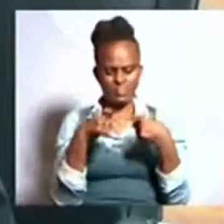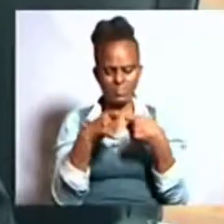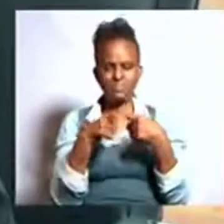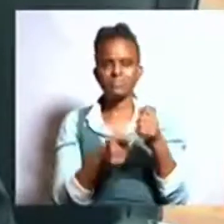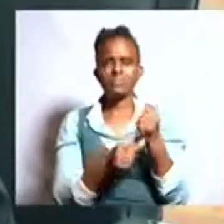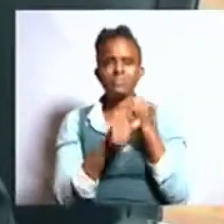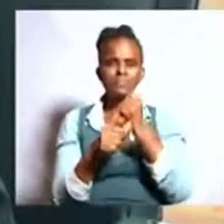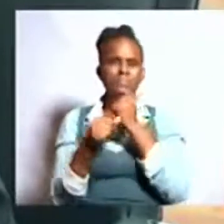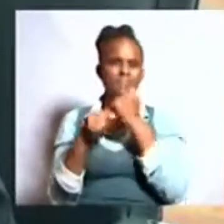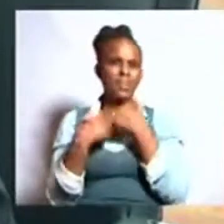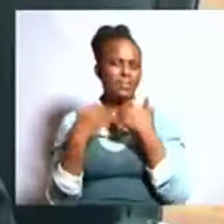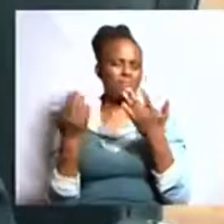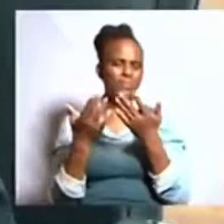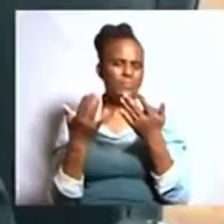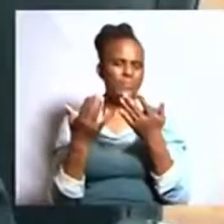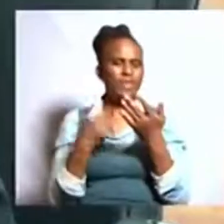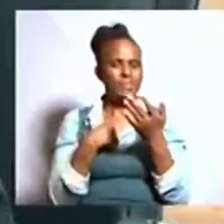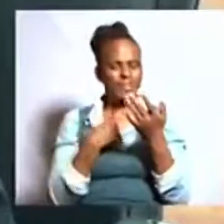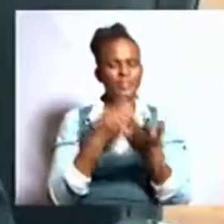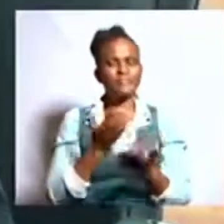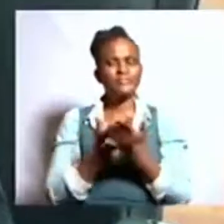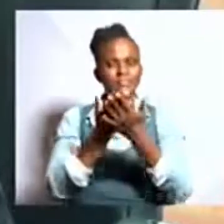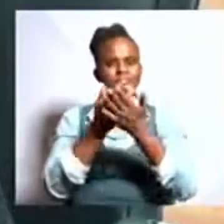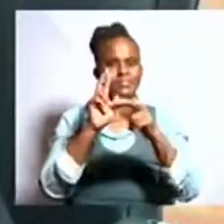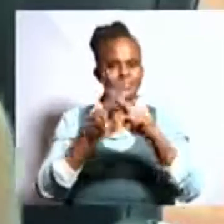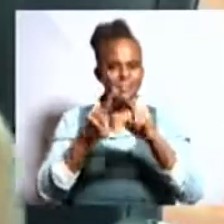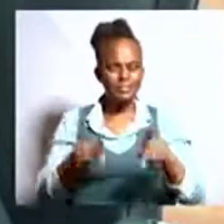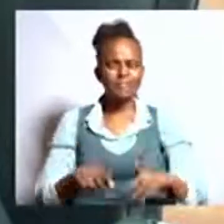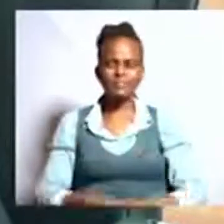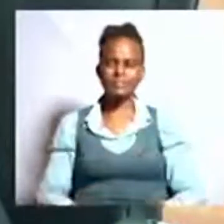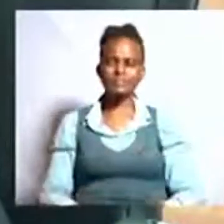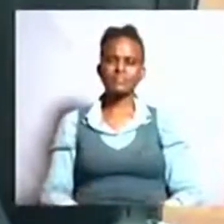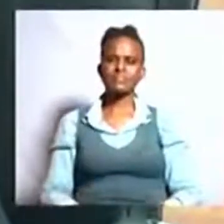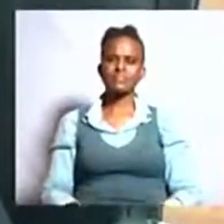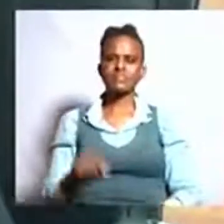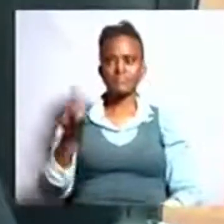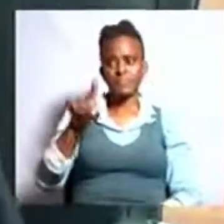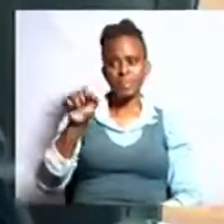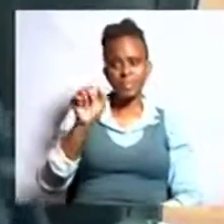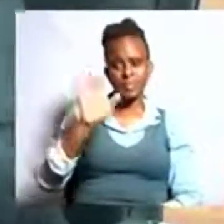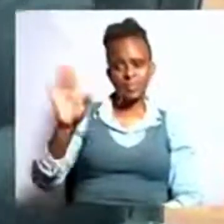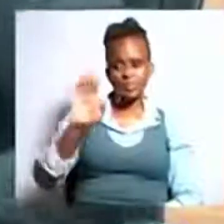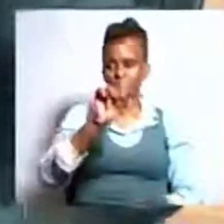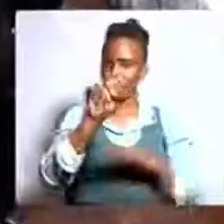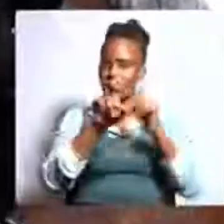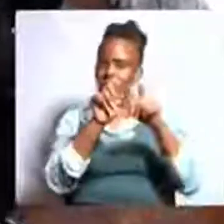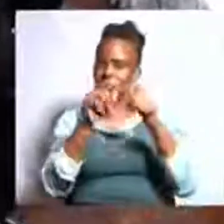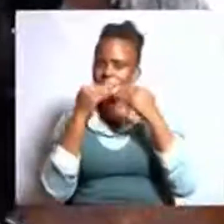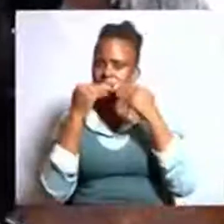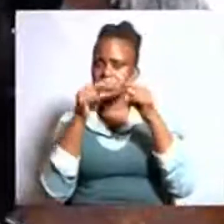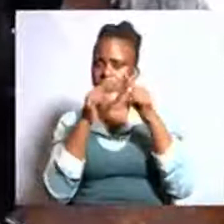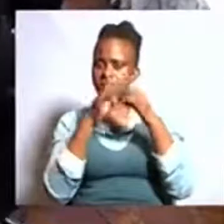agent? I submit. Yeah. PS, take up the question. Thank you very much, Chair.